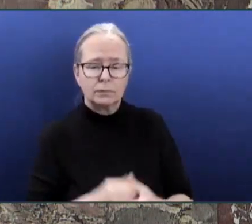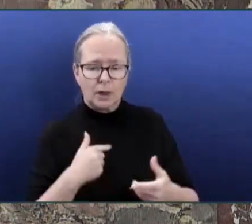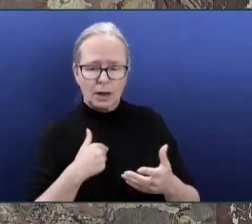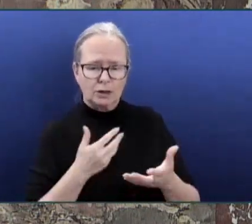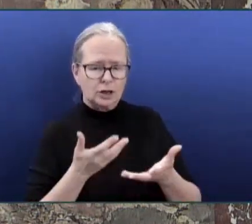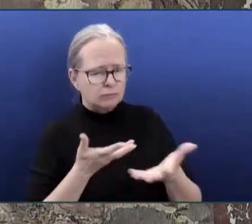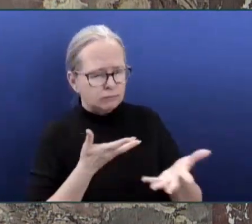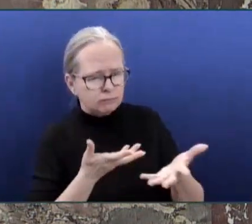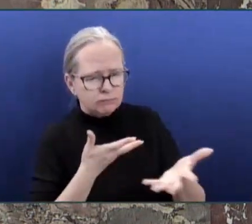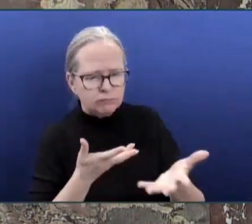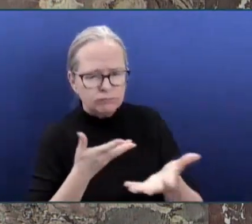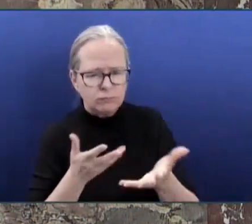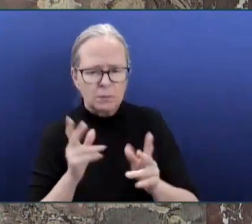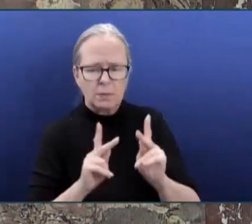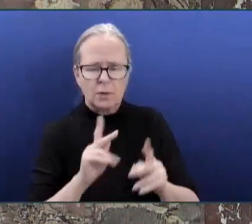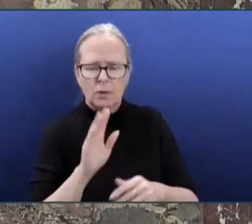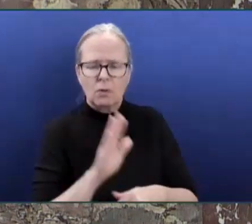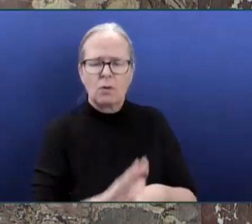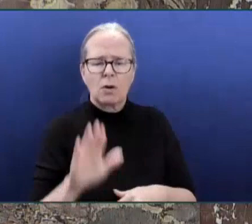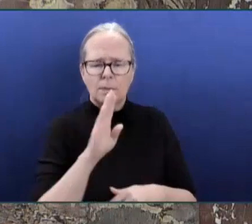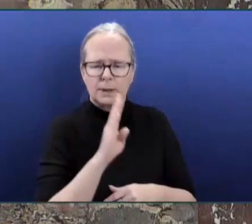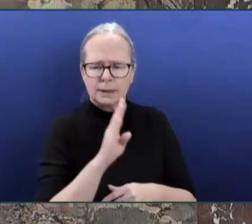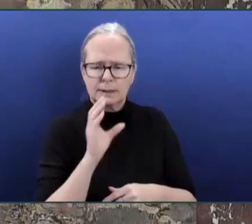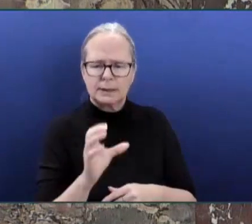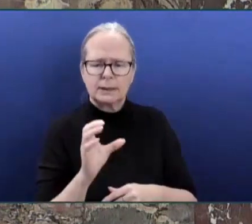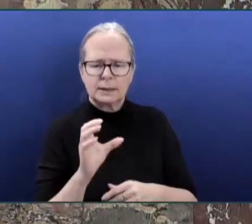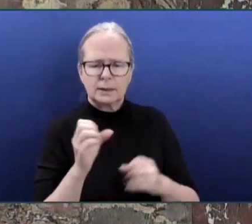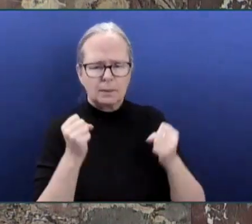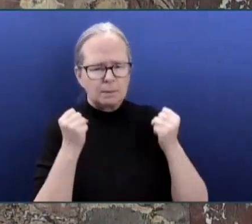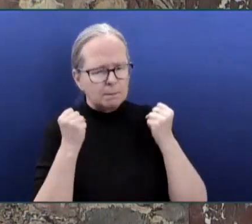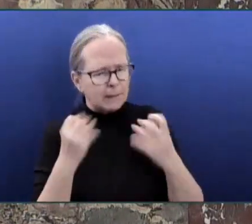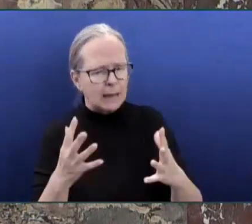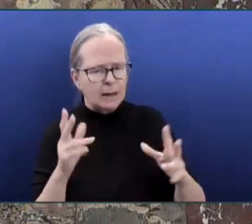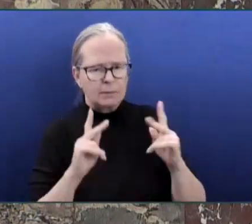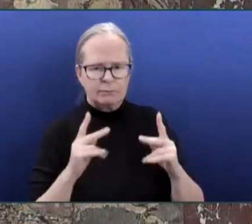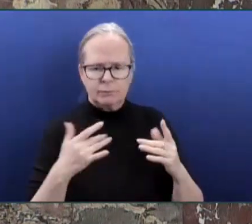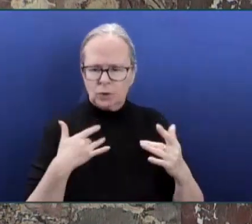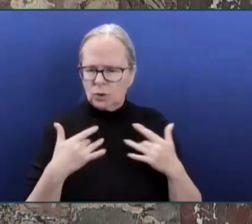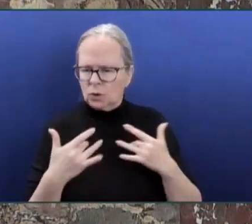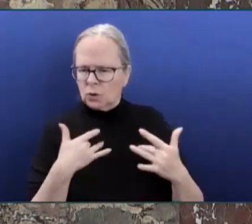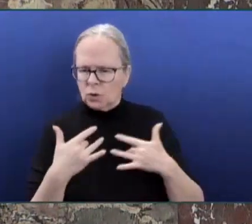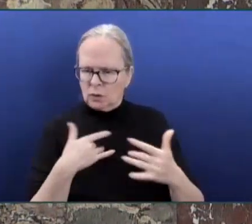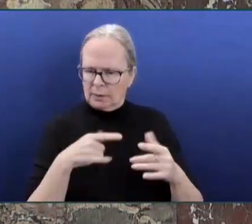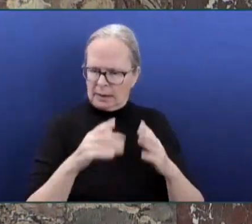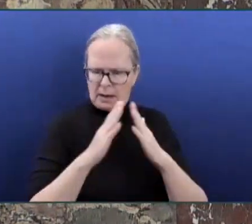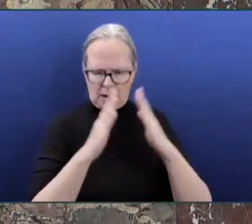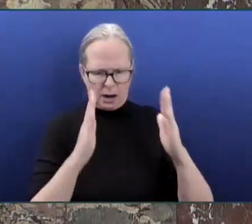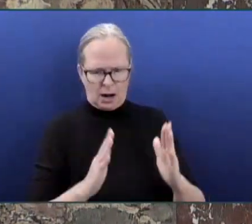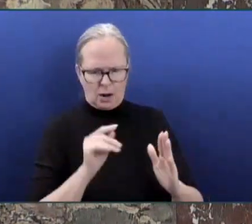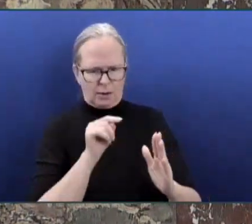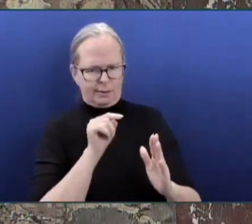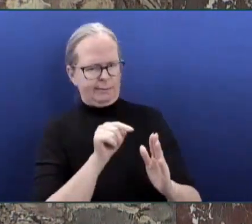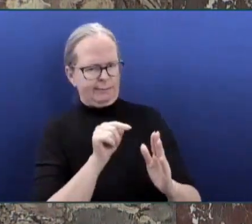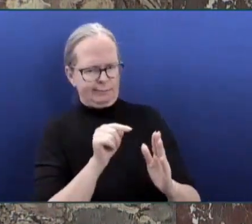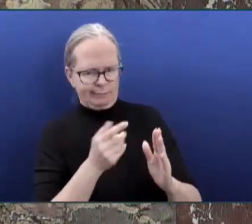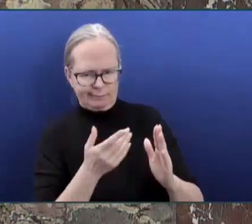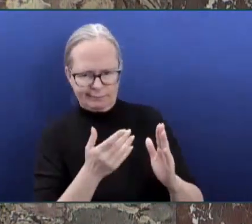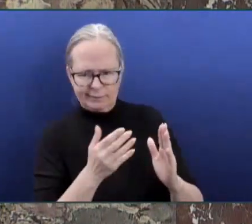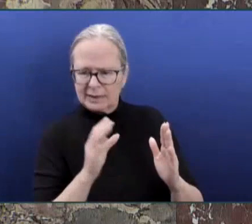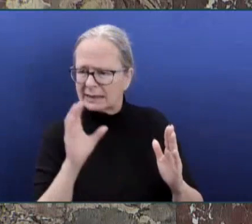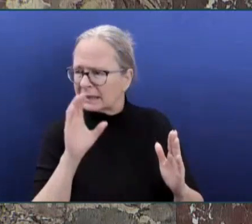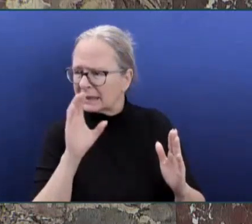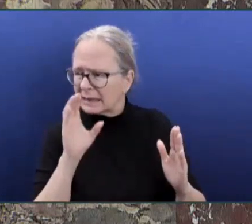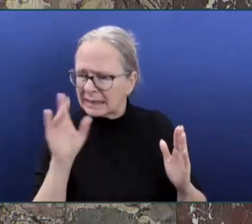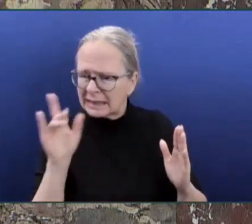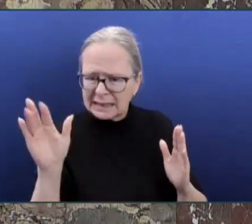and centre for so many people, it's the fact that they're looking for a home and they can't find one they can afford, whether they're looking for one they can buy or they're looking for a place